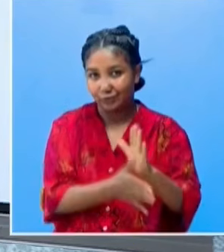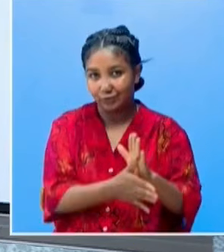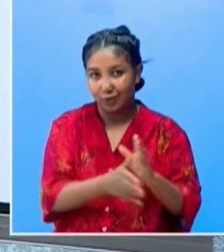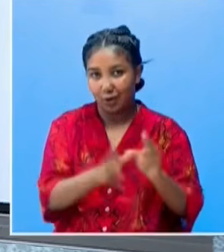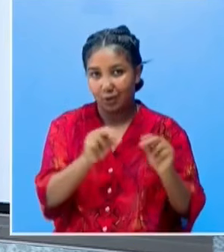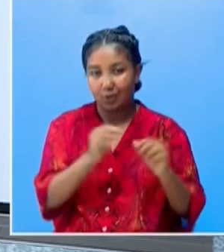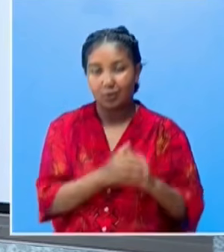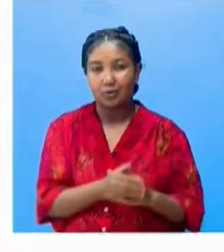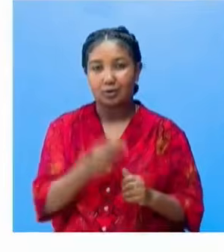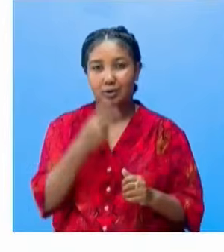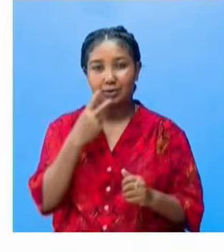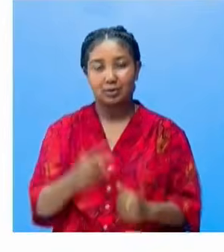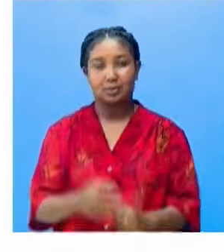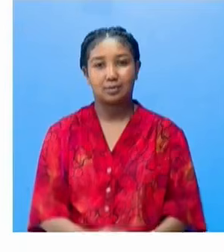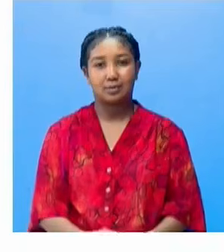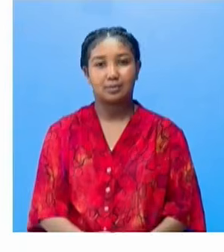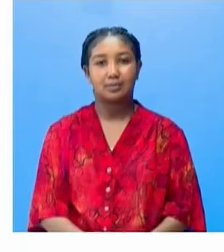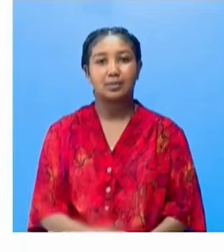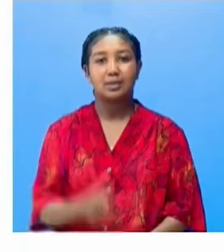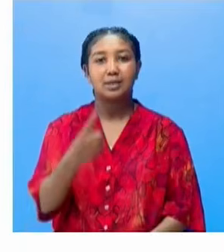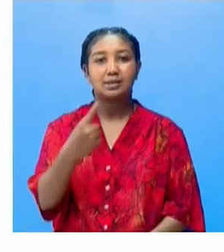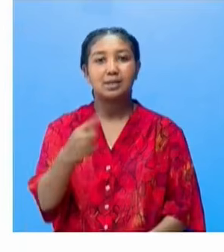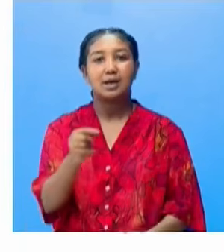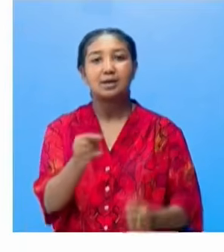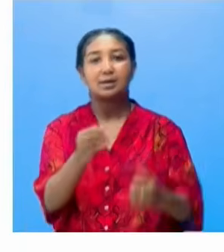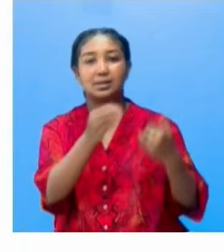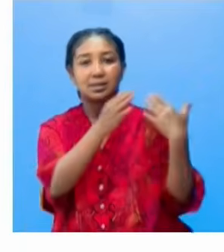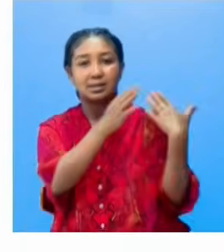Okay, look. The subject